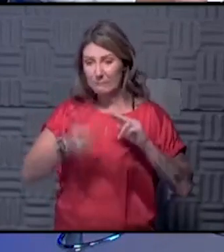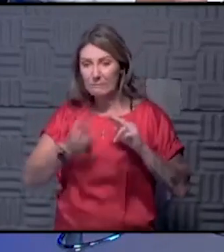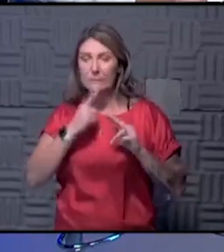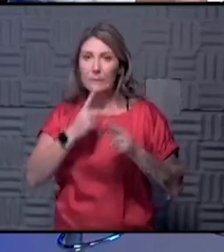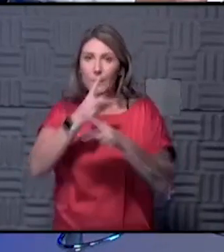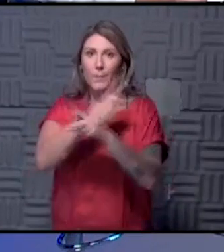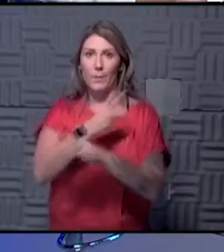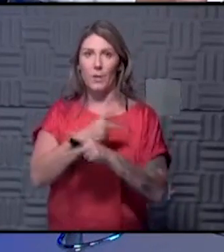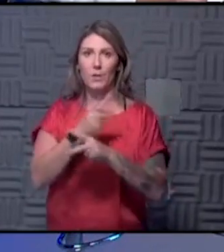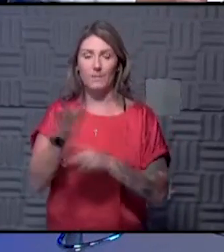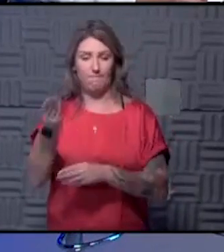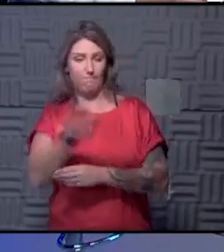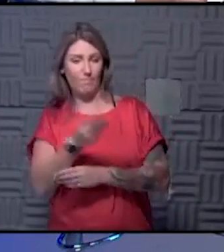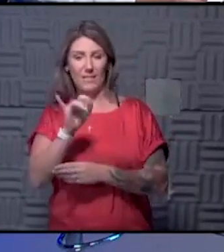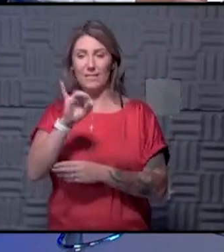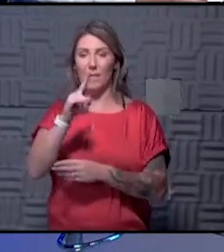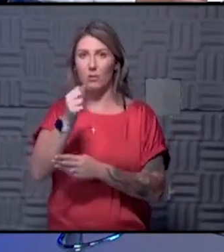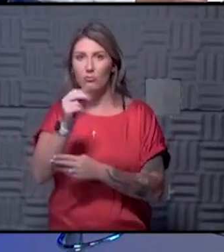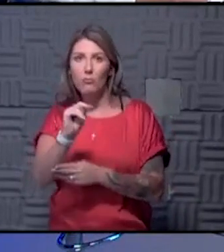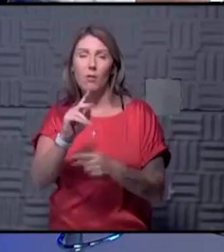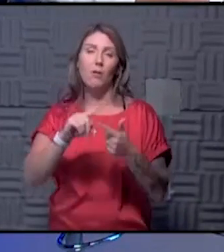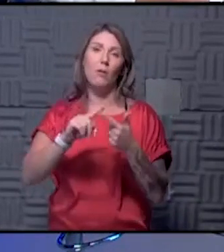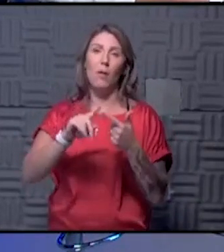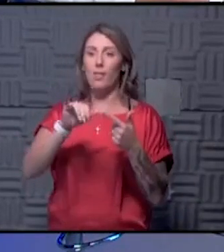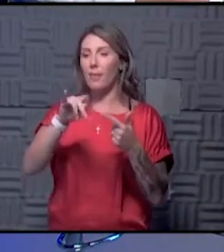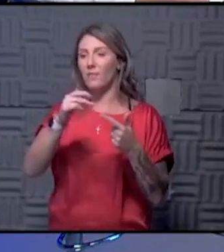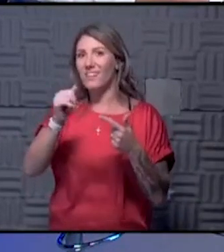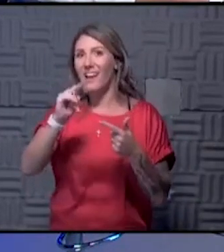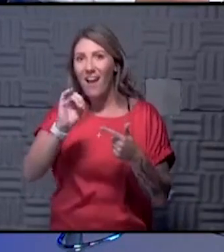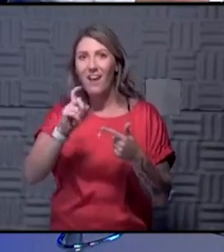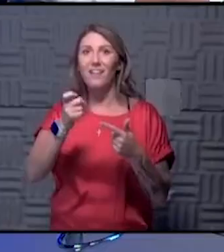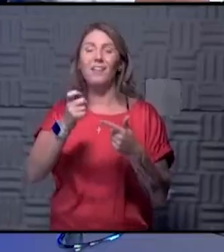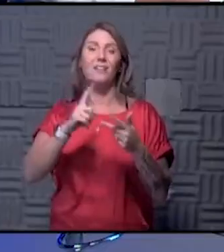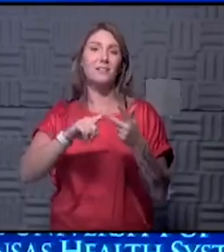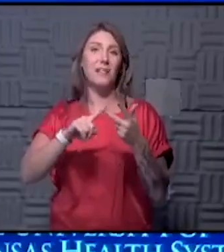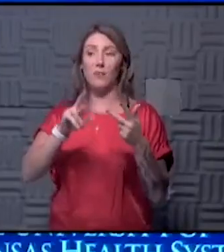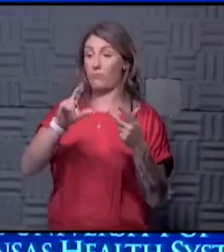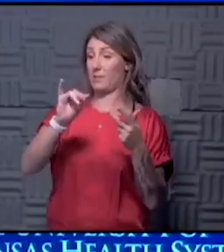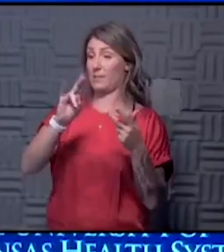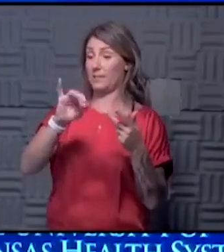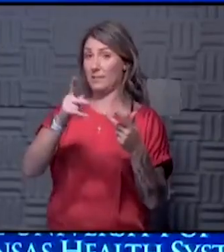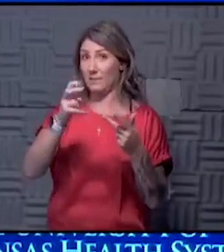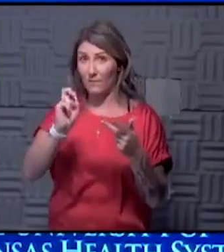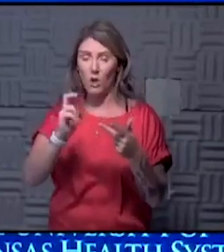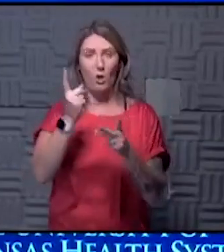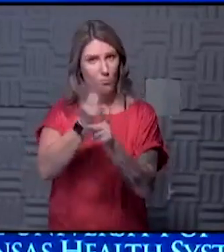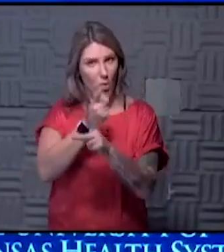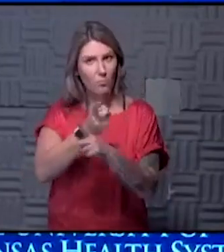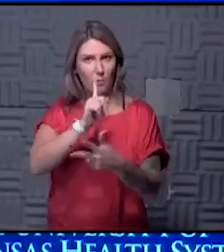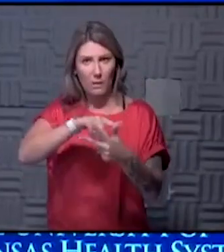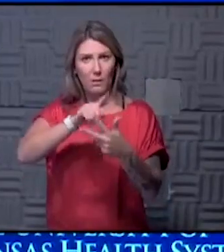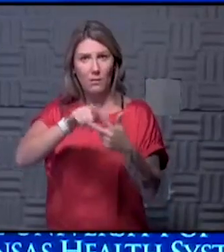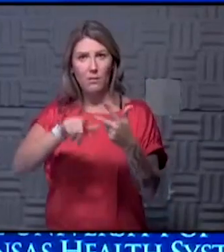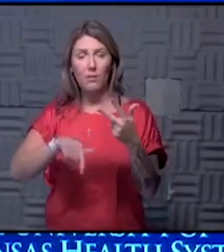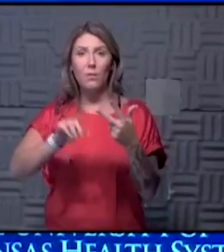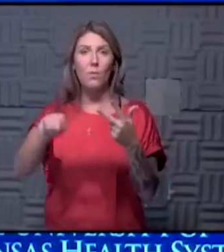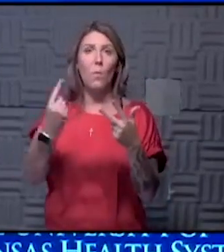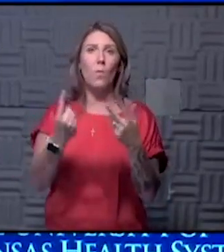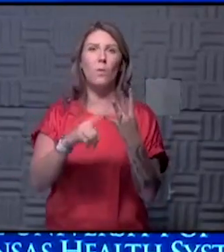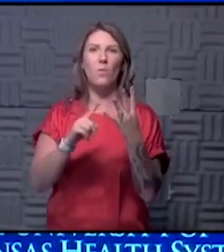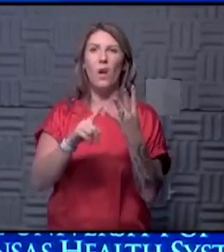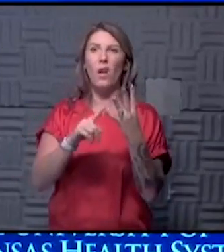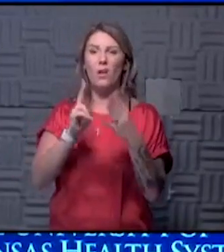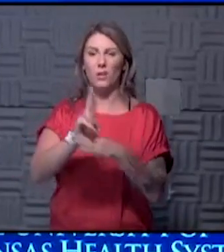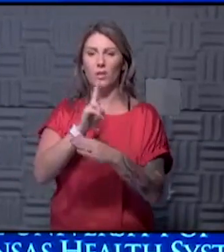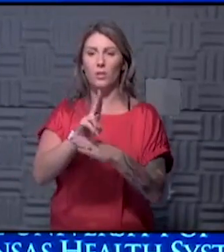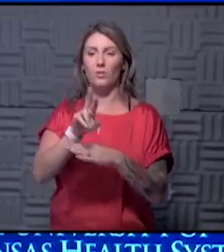him the Decadron, probably appropriately so. They gave him Lovenox, appropriately so. They gave him Remdesivir, appropriately so. To me, the only one that's really in question